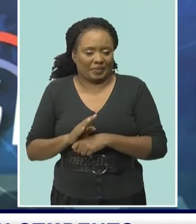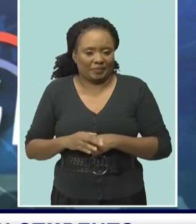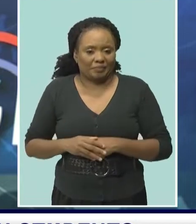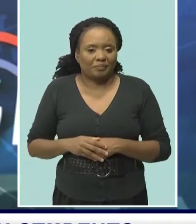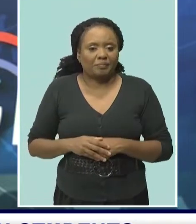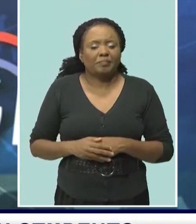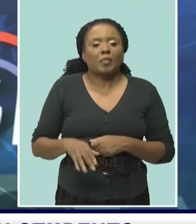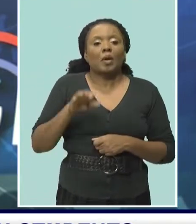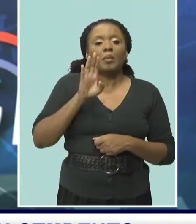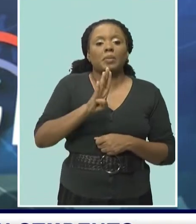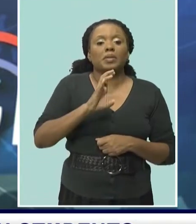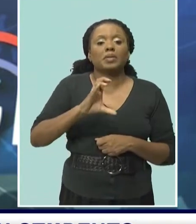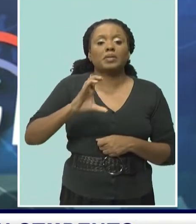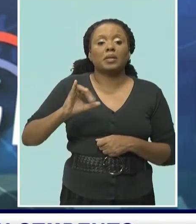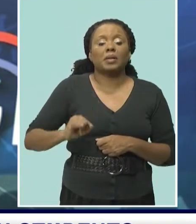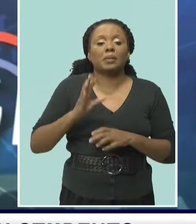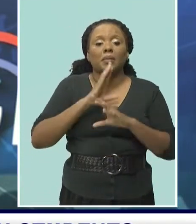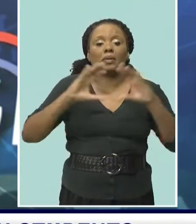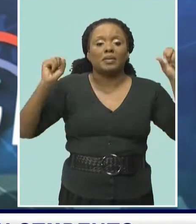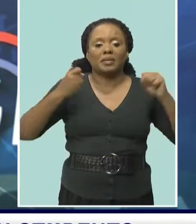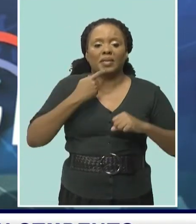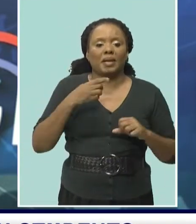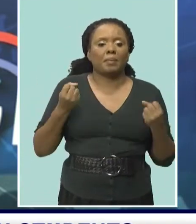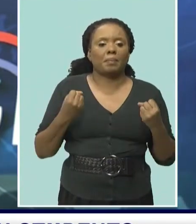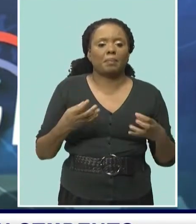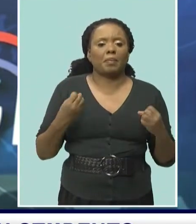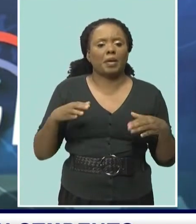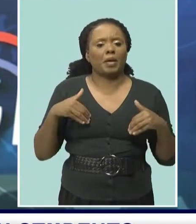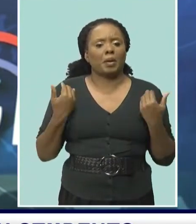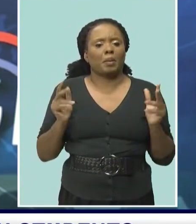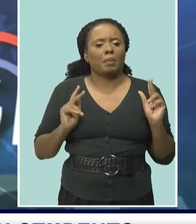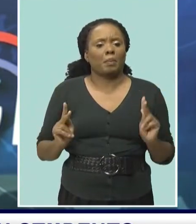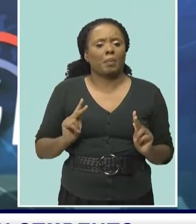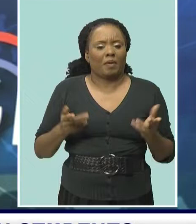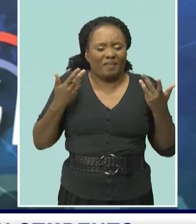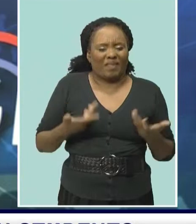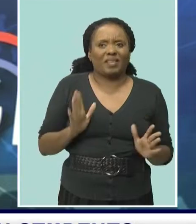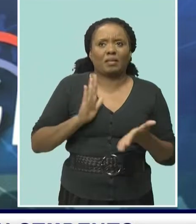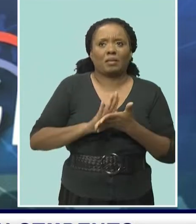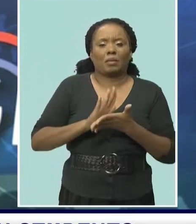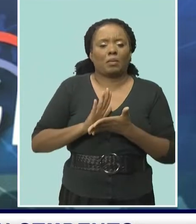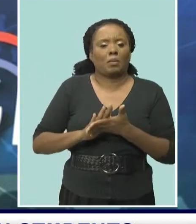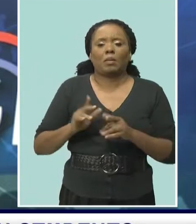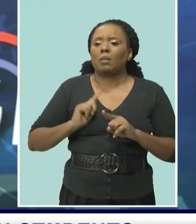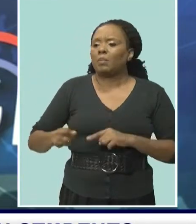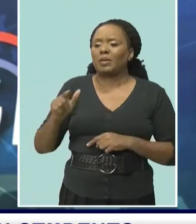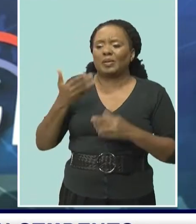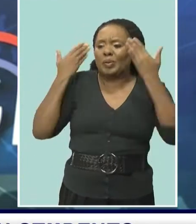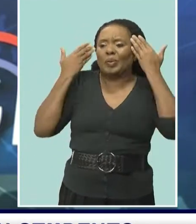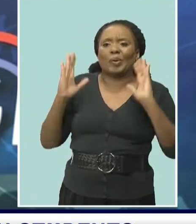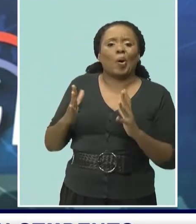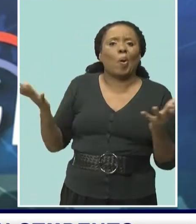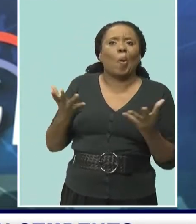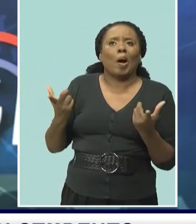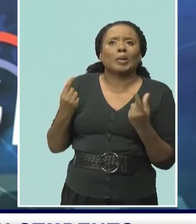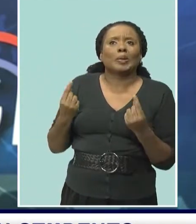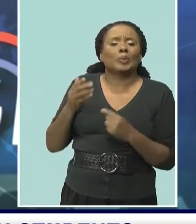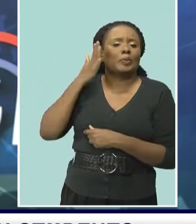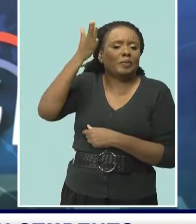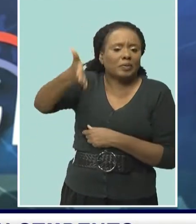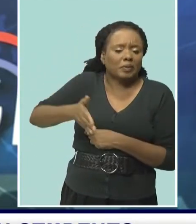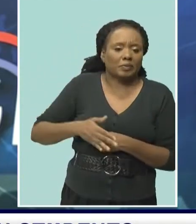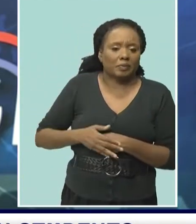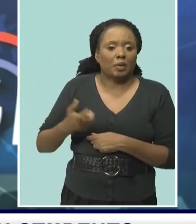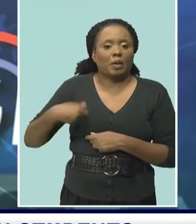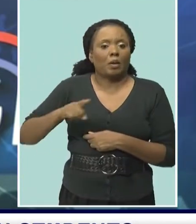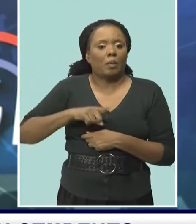President Anthony Branker said too many of our youth are leaving school without a meaningful future in sight. He stressed Barbados must be willing to